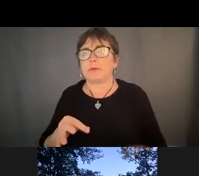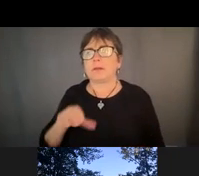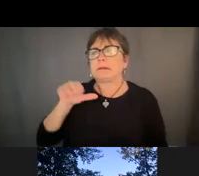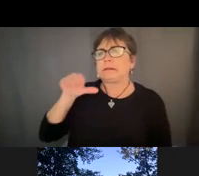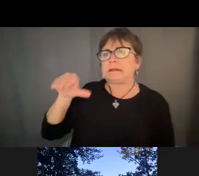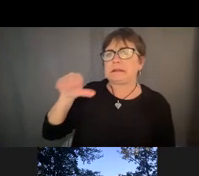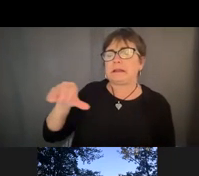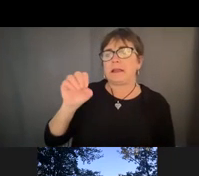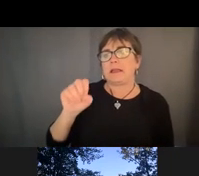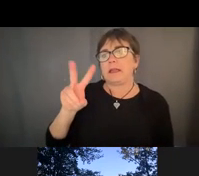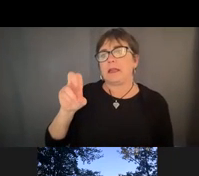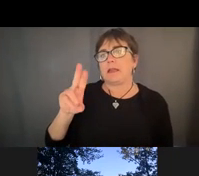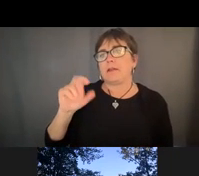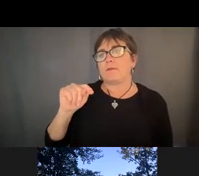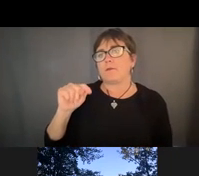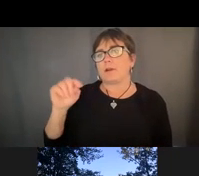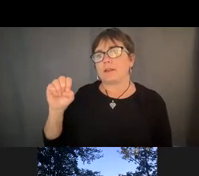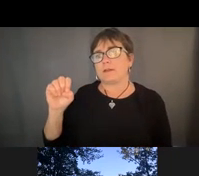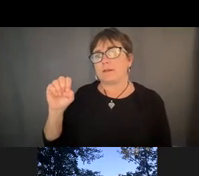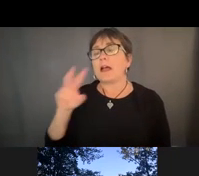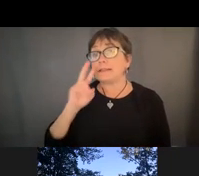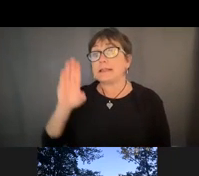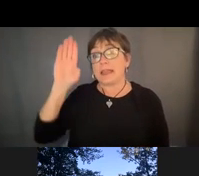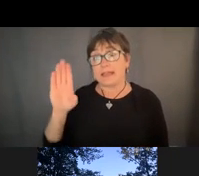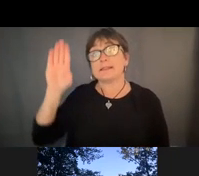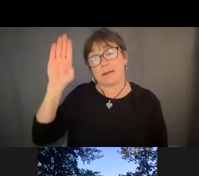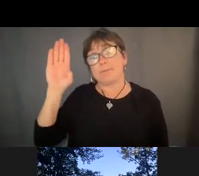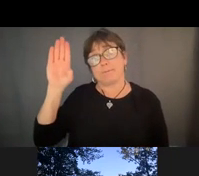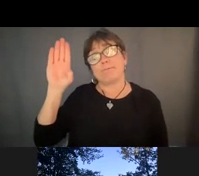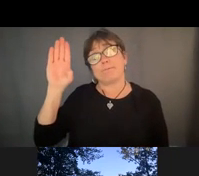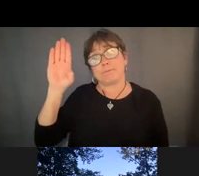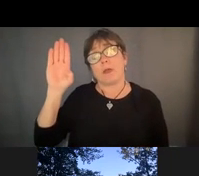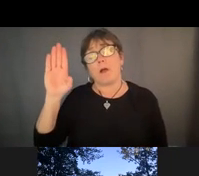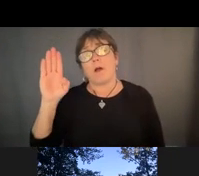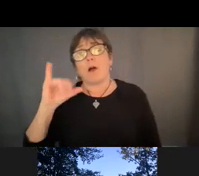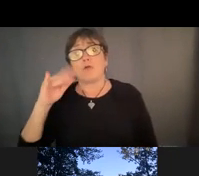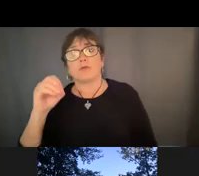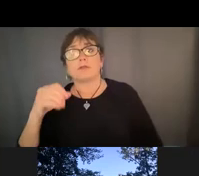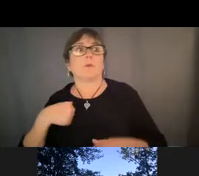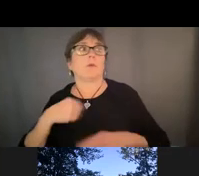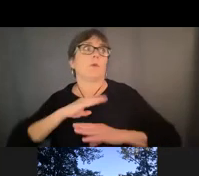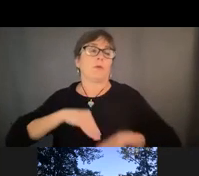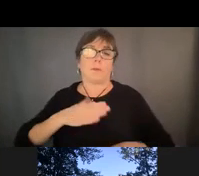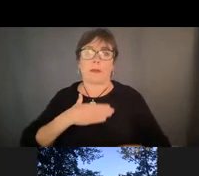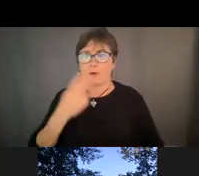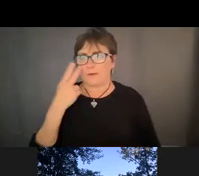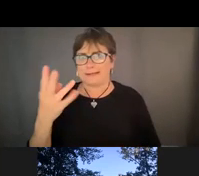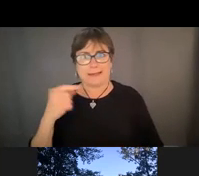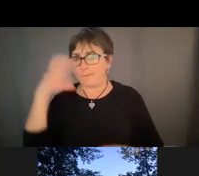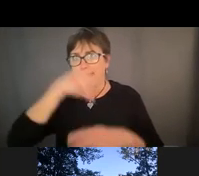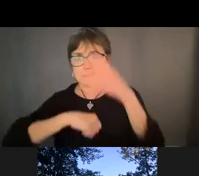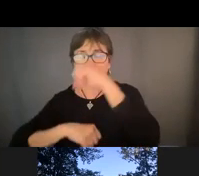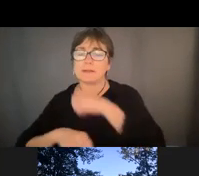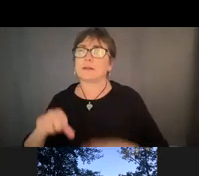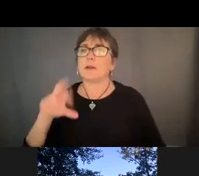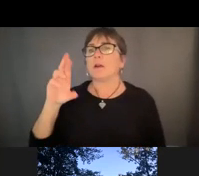Josie, this is Everett. I see some hand raises. Oh, yeah, I'm so glad someone sees them. Rebecca Davis raised her hand.